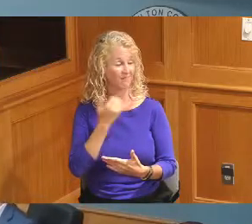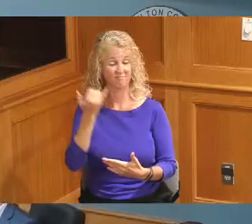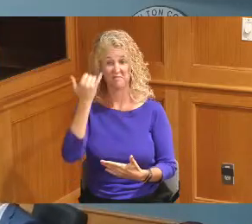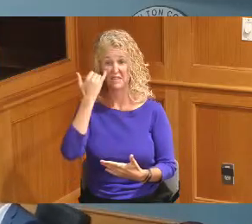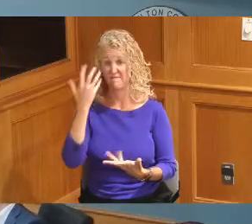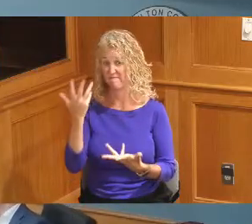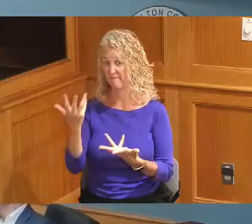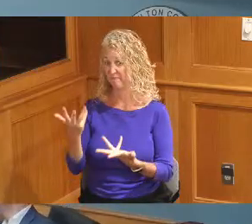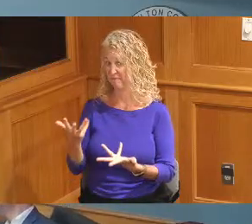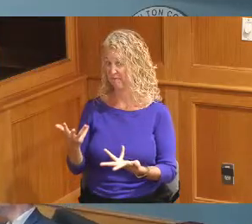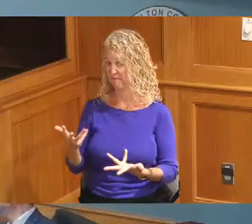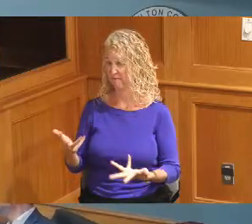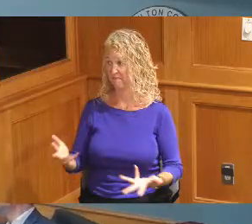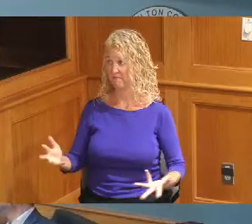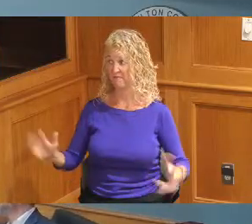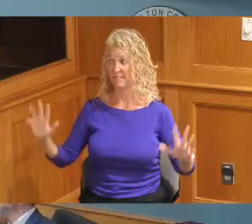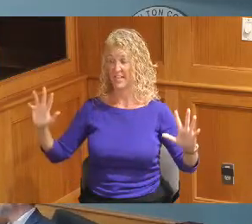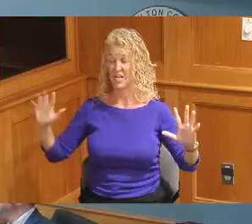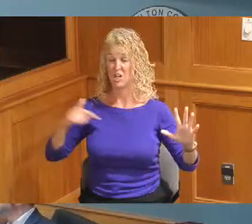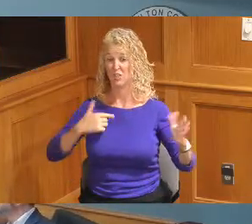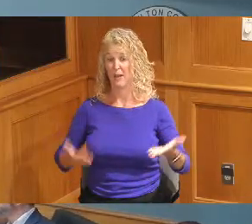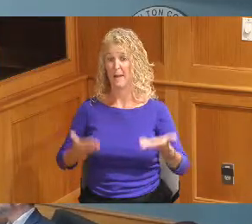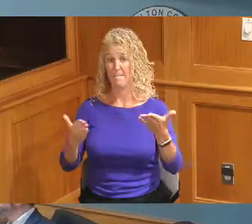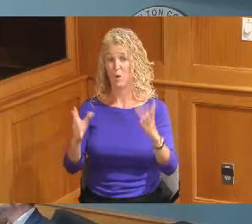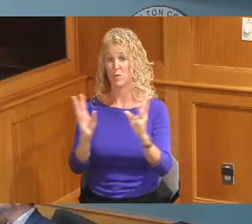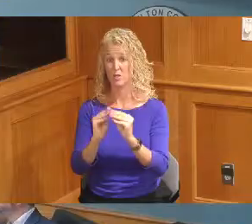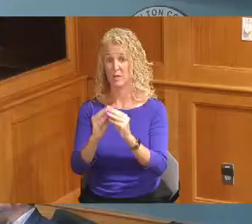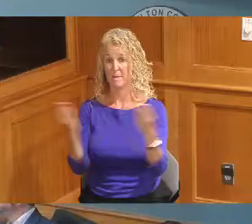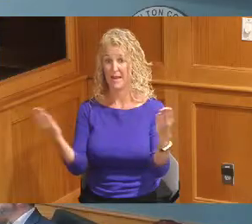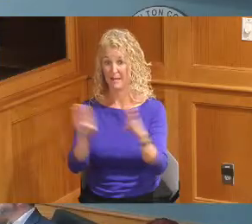nothing else to come in front of us, I'm going to make a motion to adjourn.